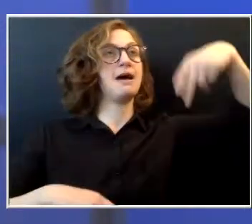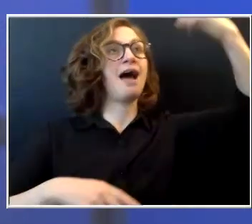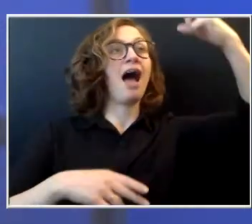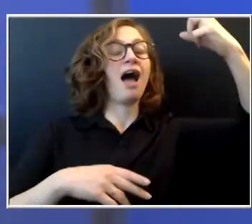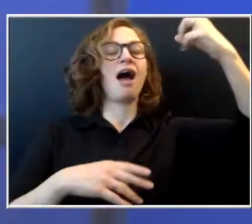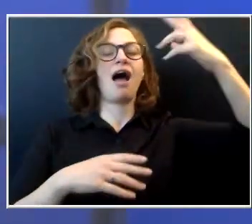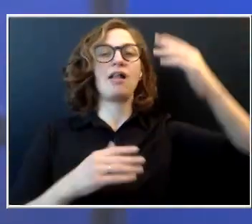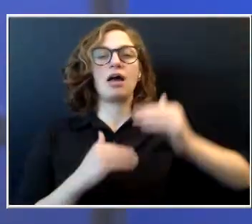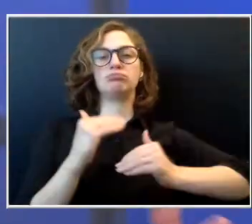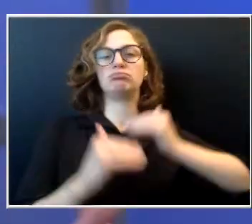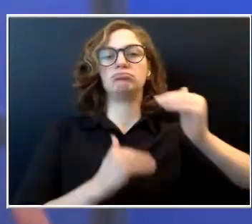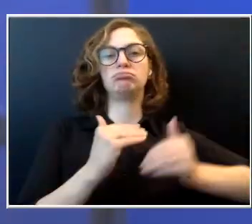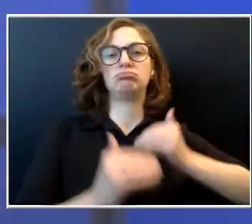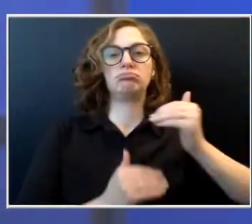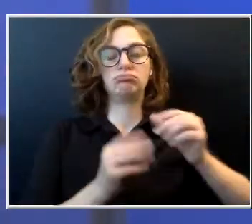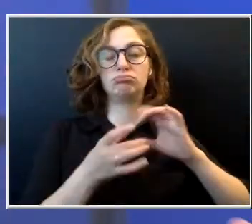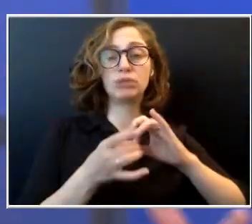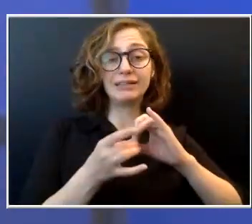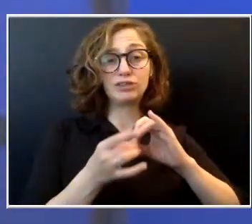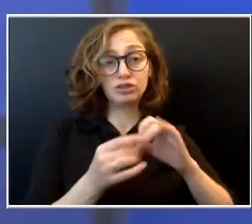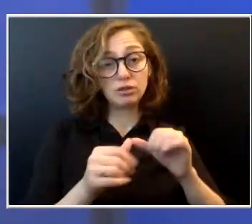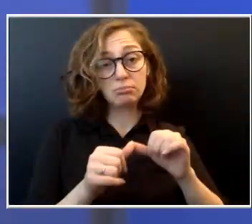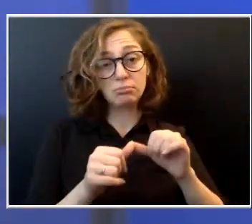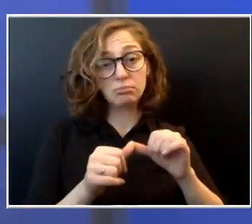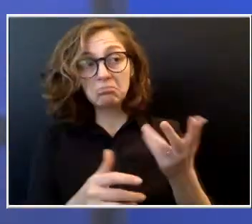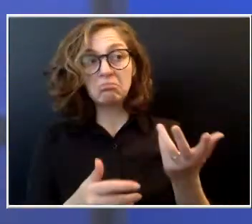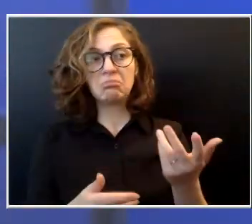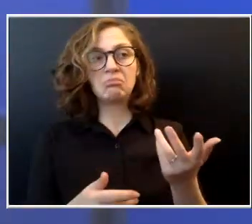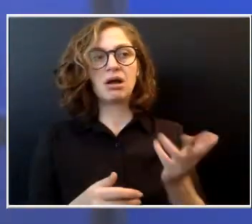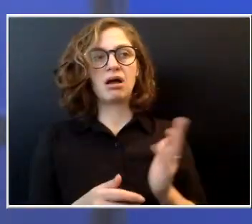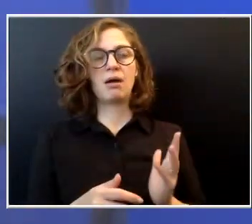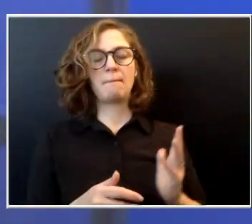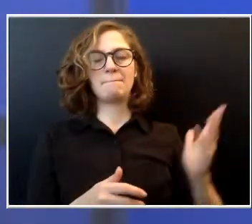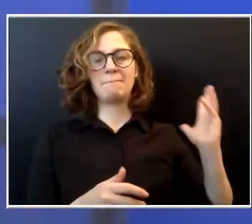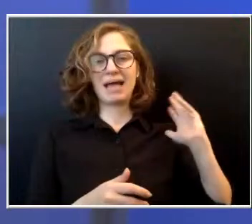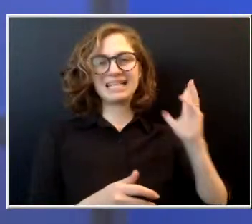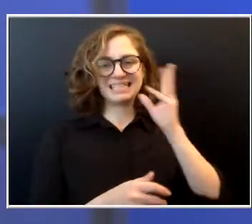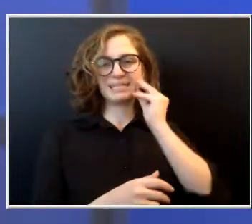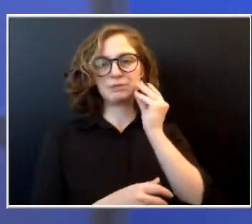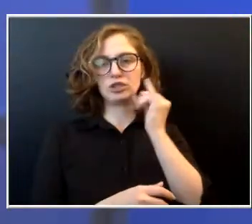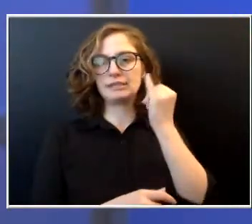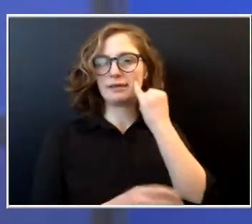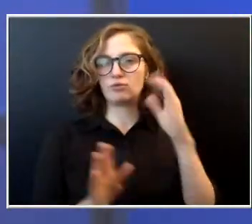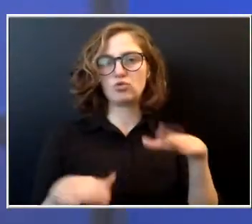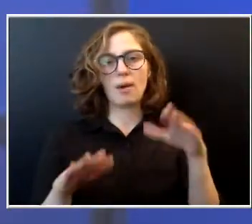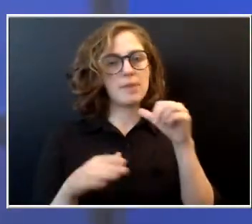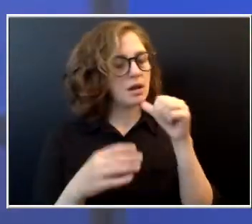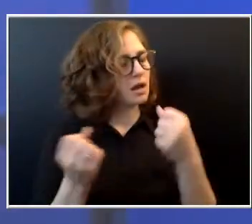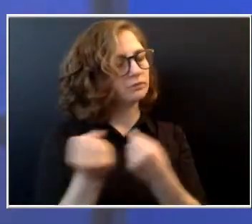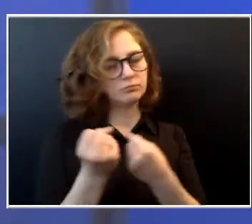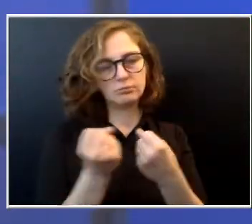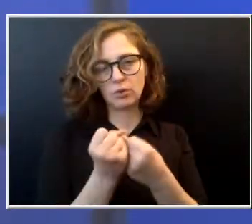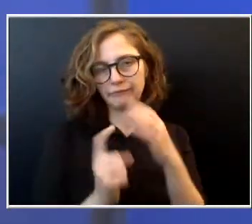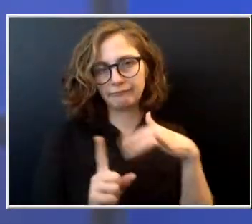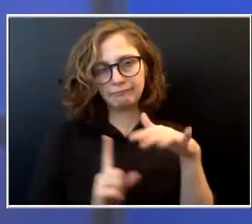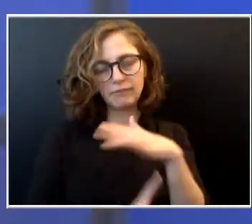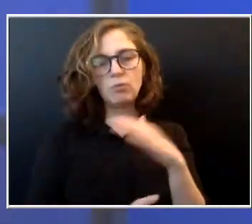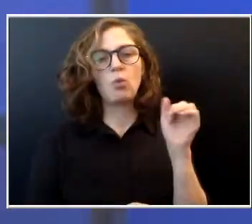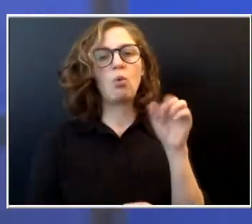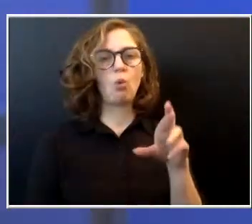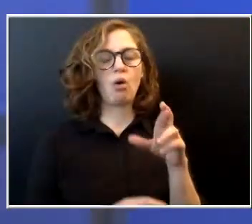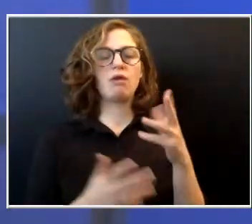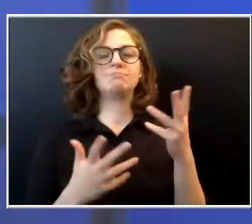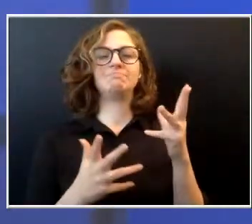start to, you know, those past experiences, if they didn't grow up in a very supportive environment or they've had really toxic,